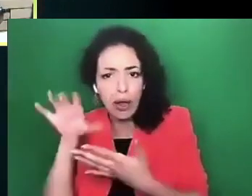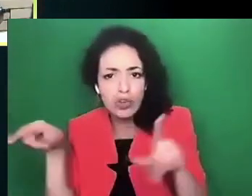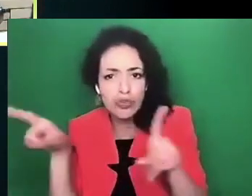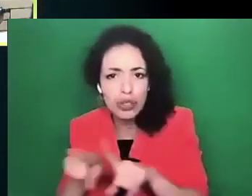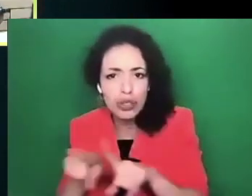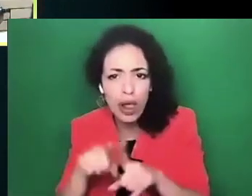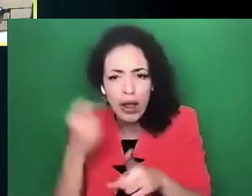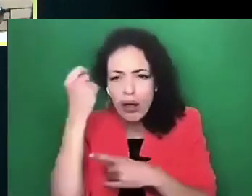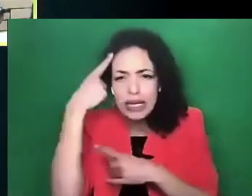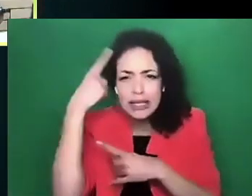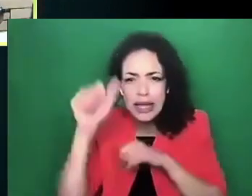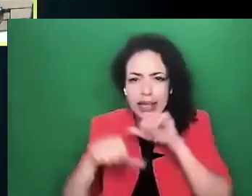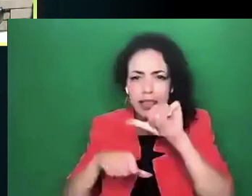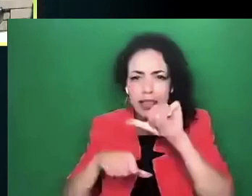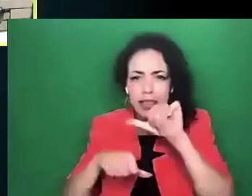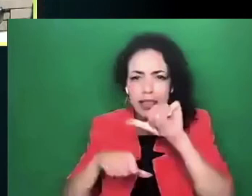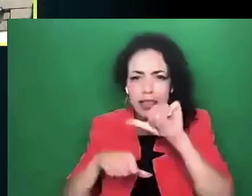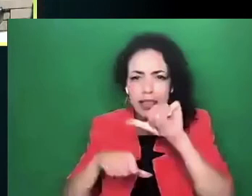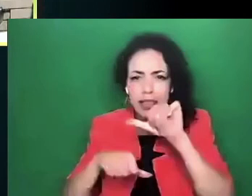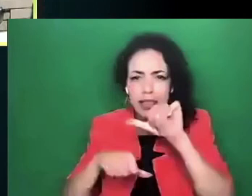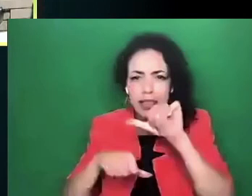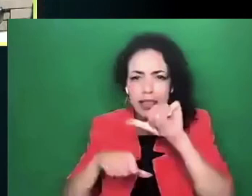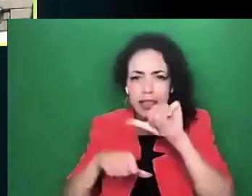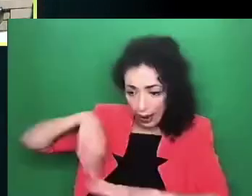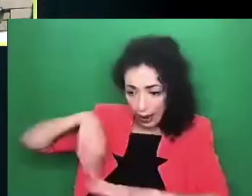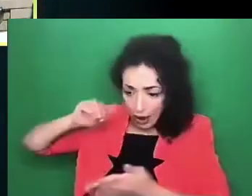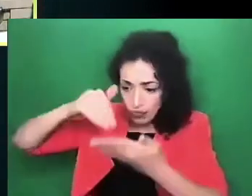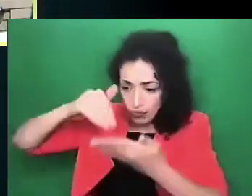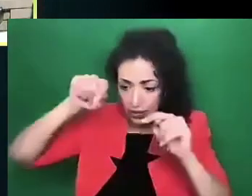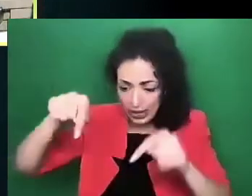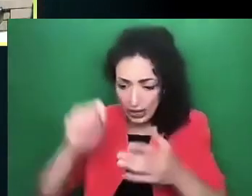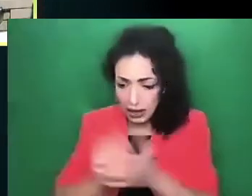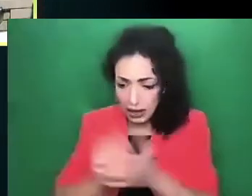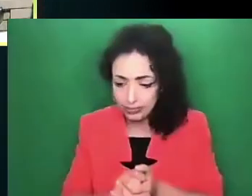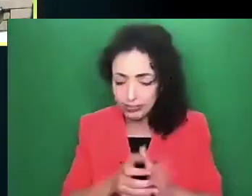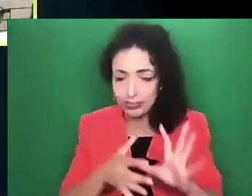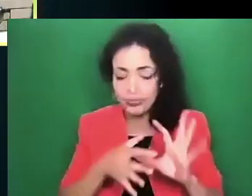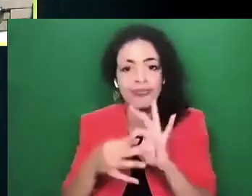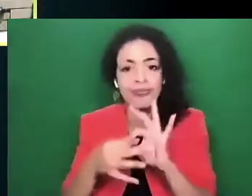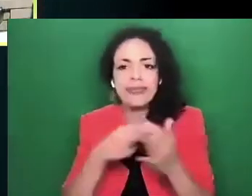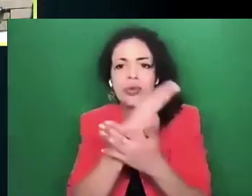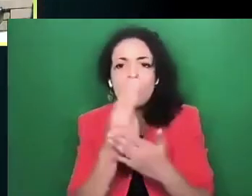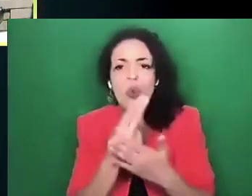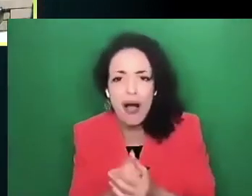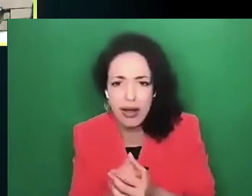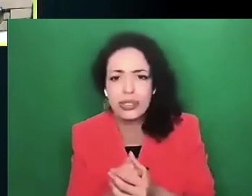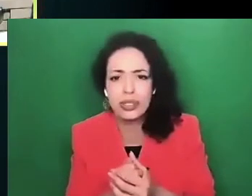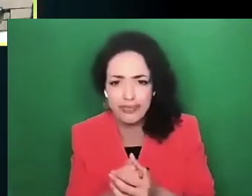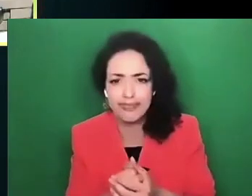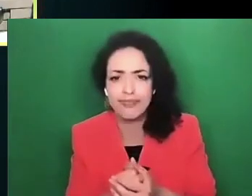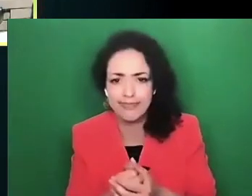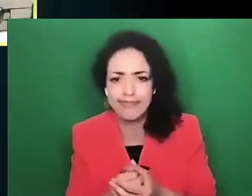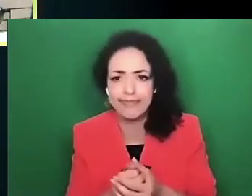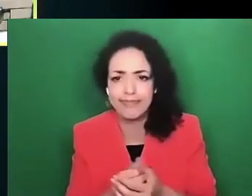here, that I think has to do with art, and art is that medium in which you can have